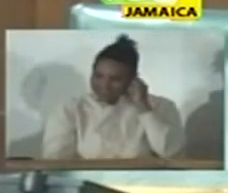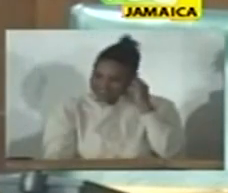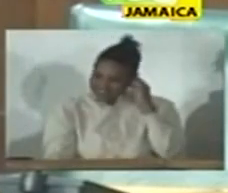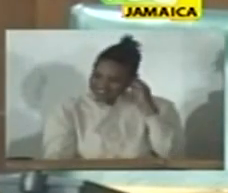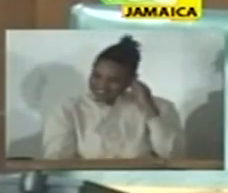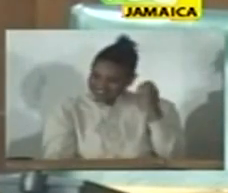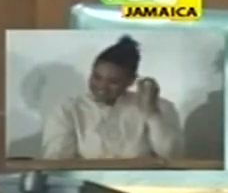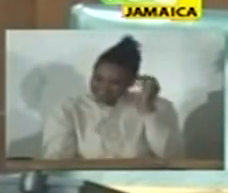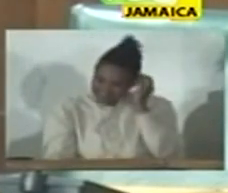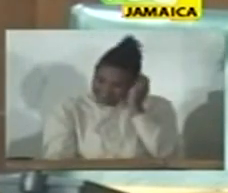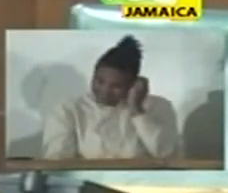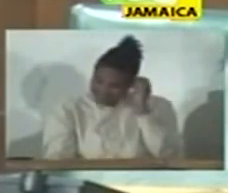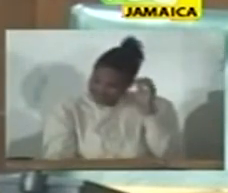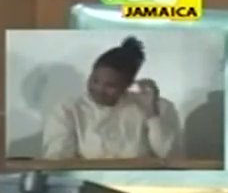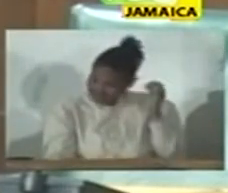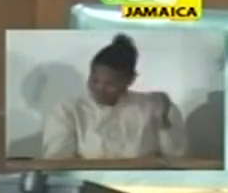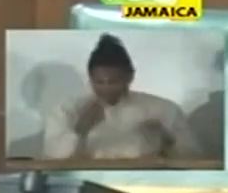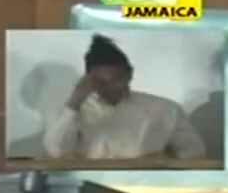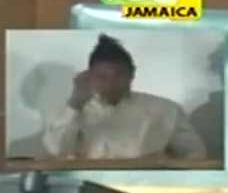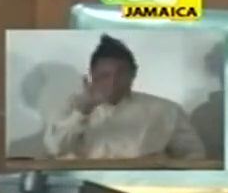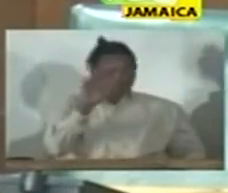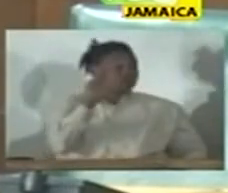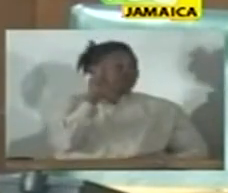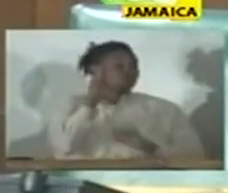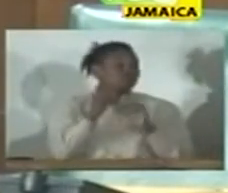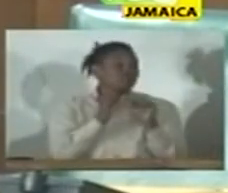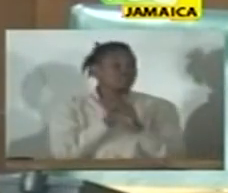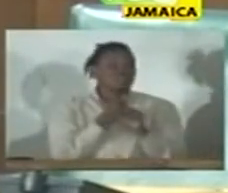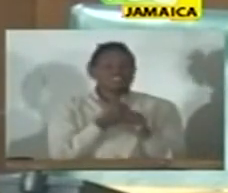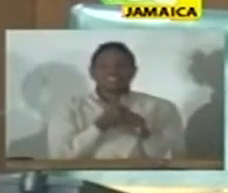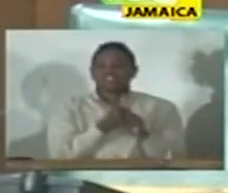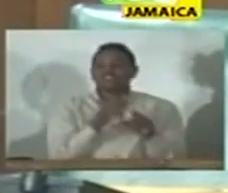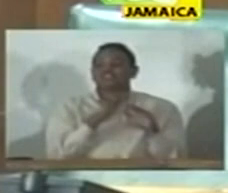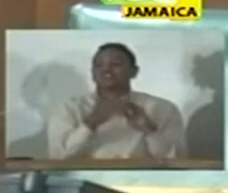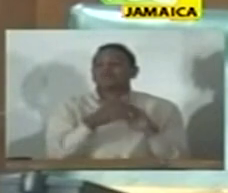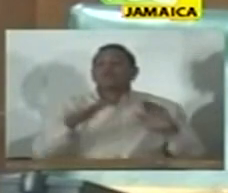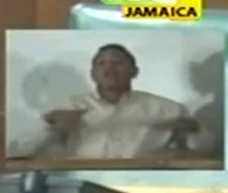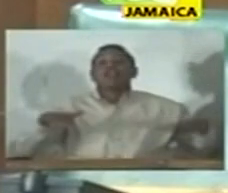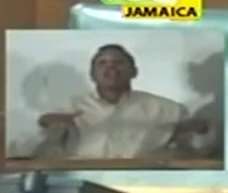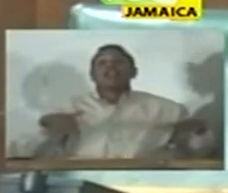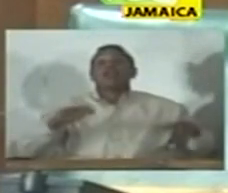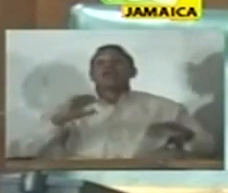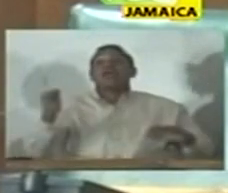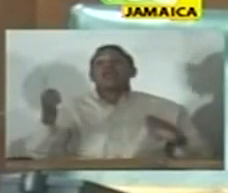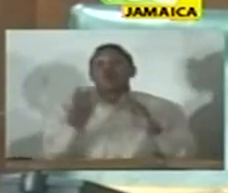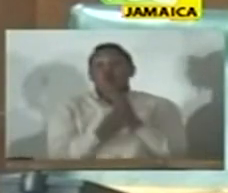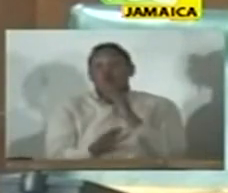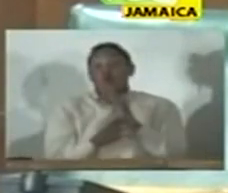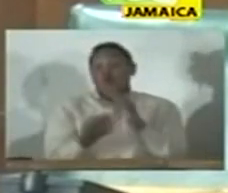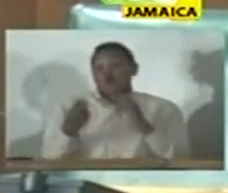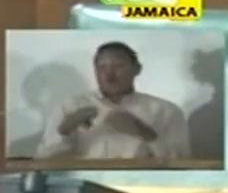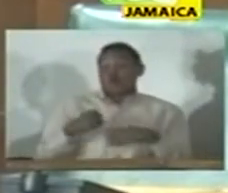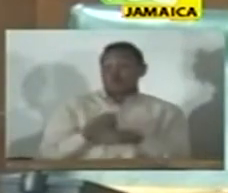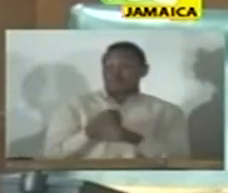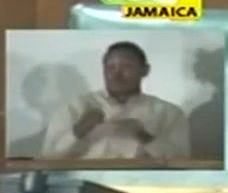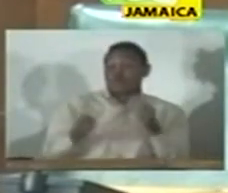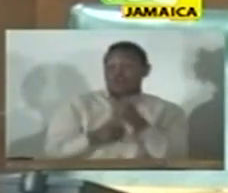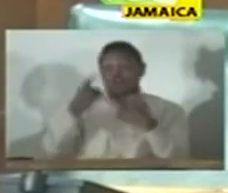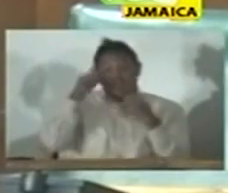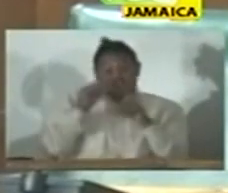Let me repeat that, Mr. President. For approximately 3 years, Jamaica has not lifted any crude or product under the